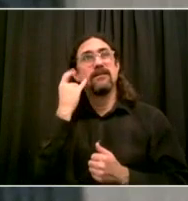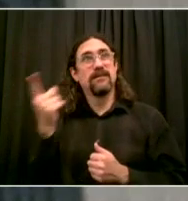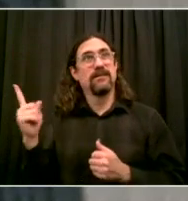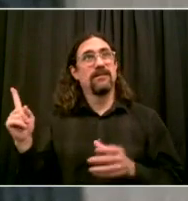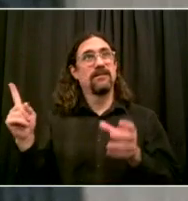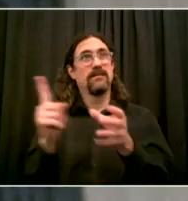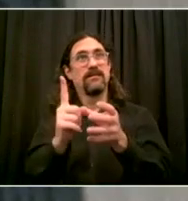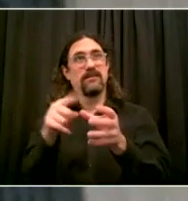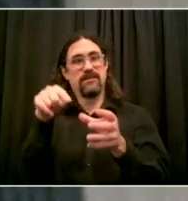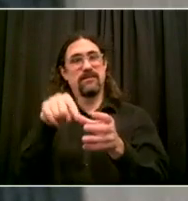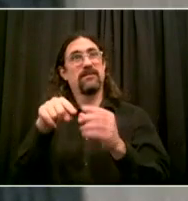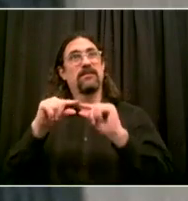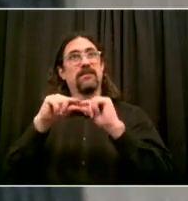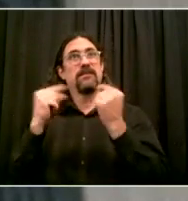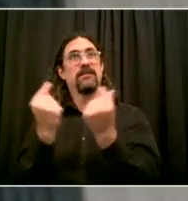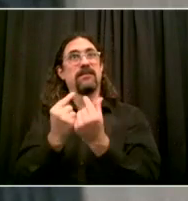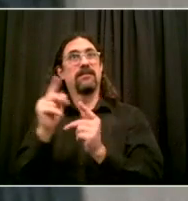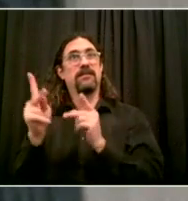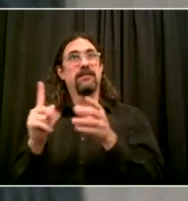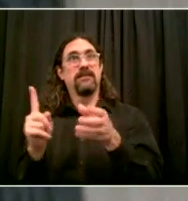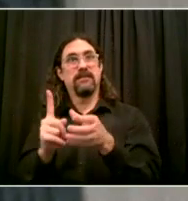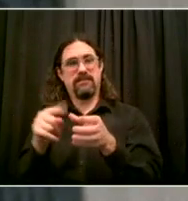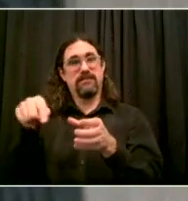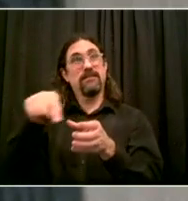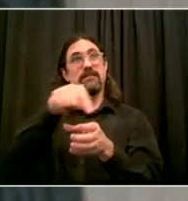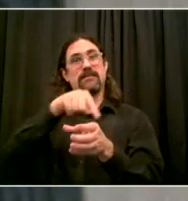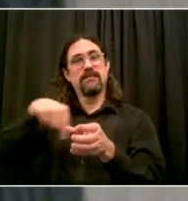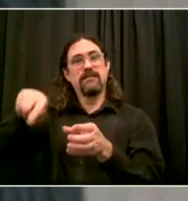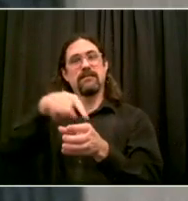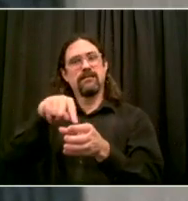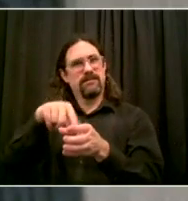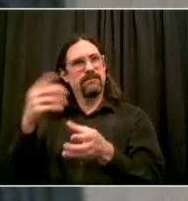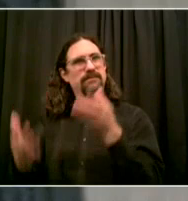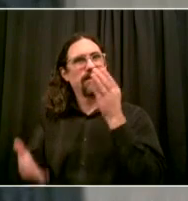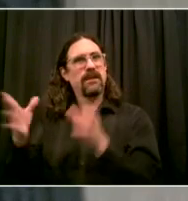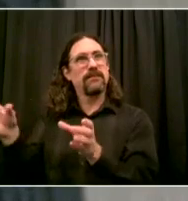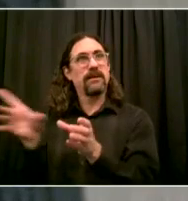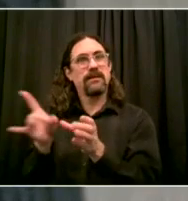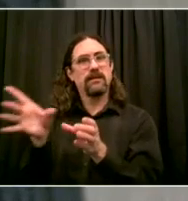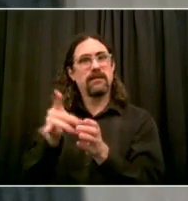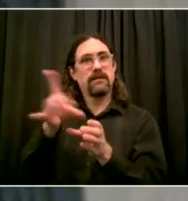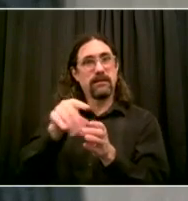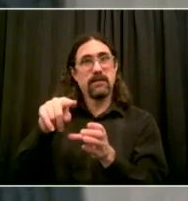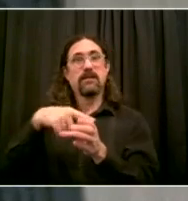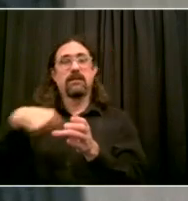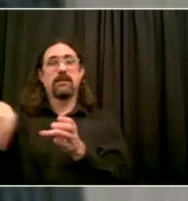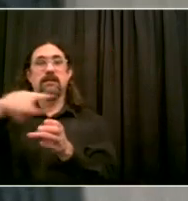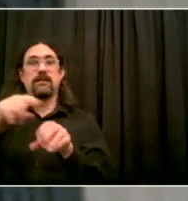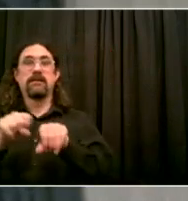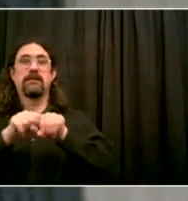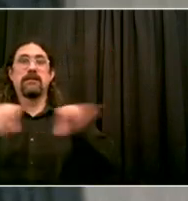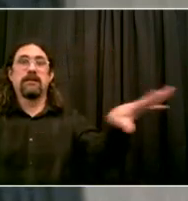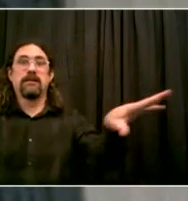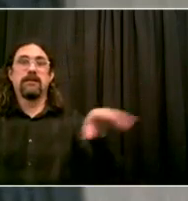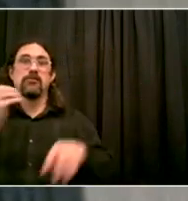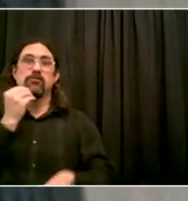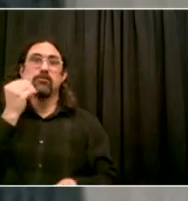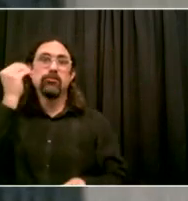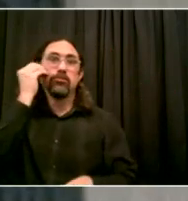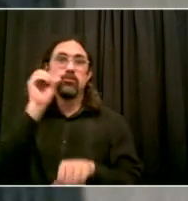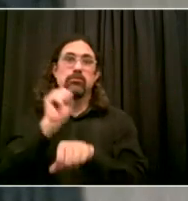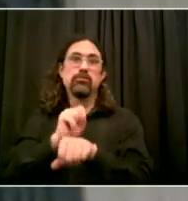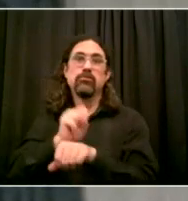This is something that we have seen happen in a way that actually leads to an increase in cases